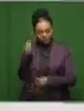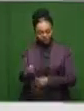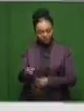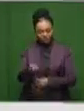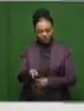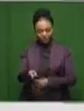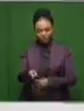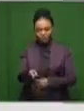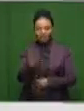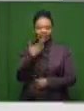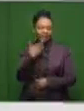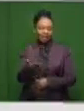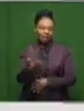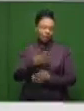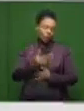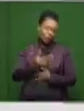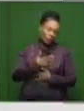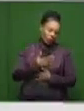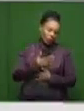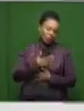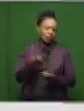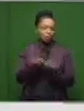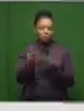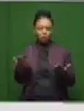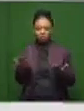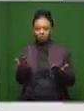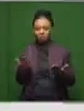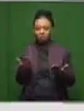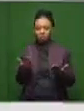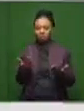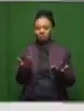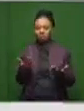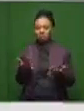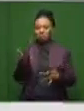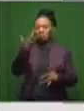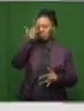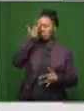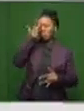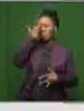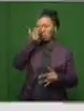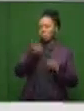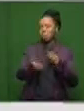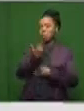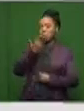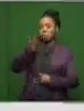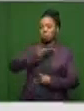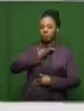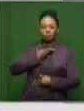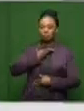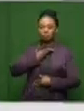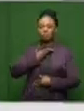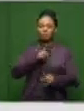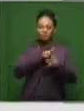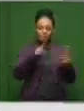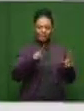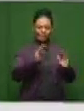thank goodness uh do not seem to be uh on mass badly affected by this virus so you're really going for the people who've got